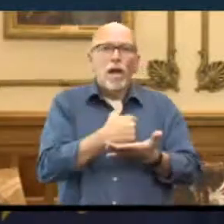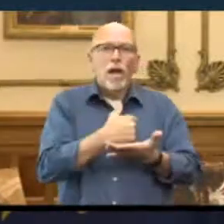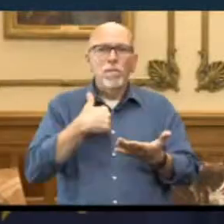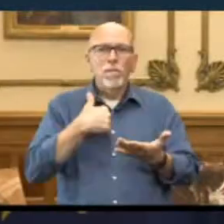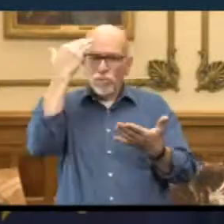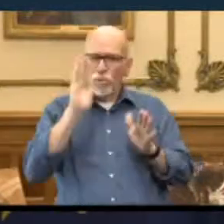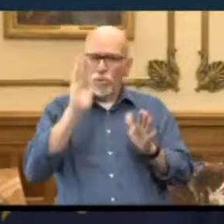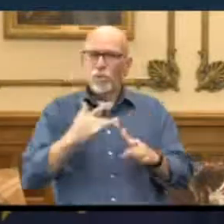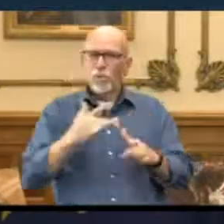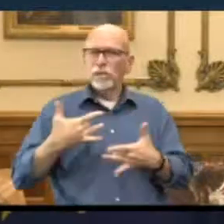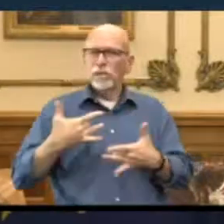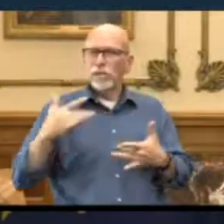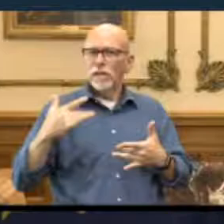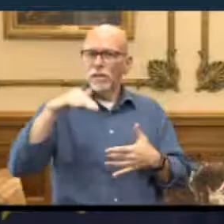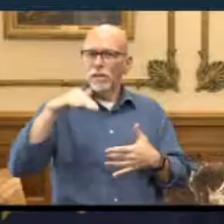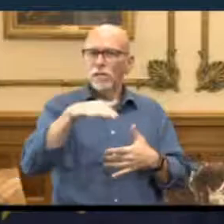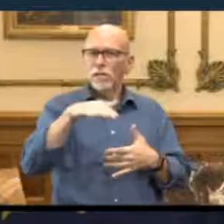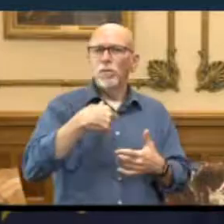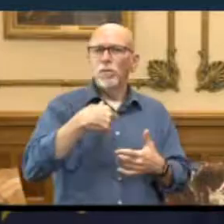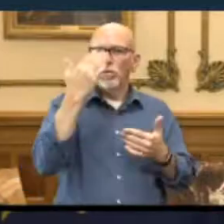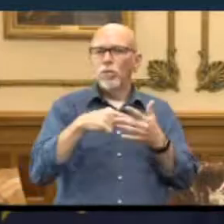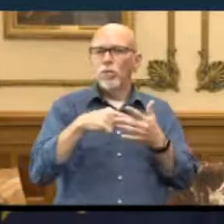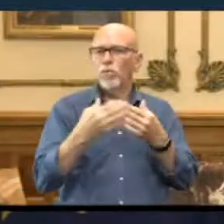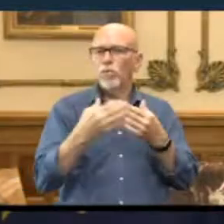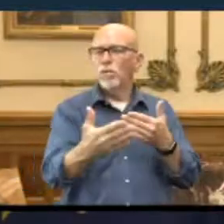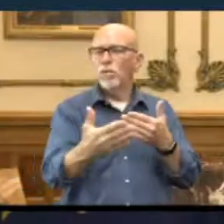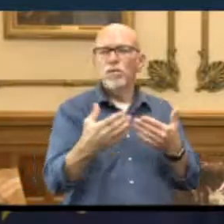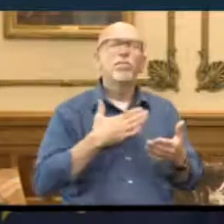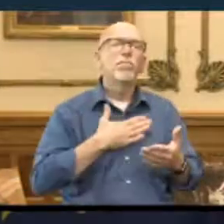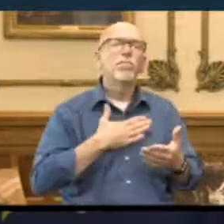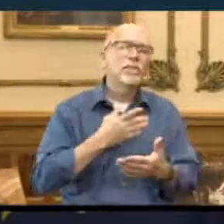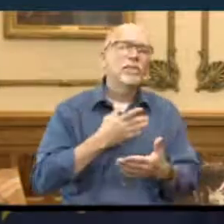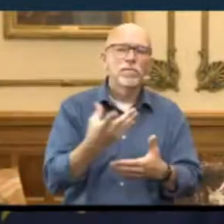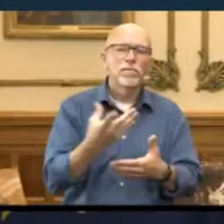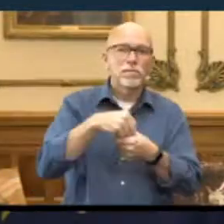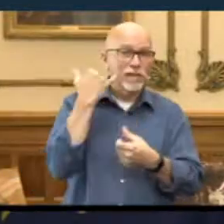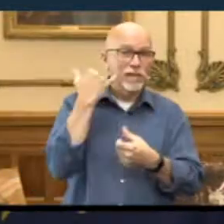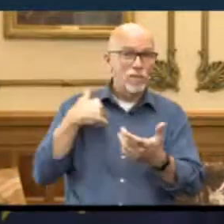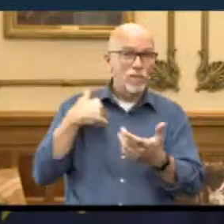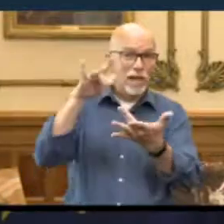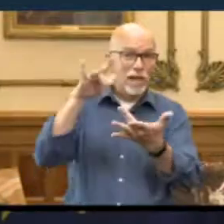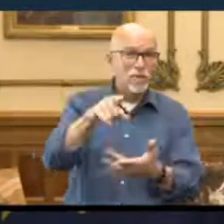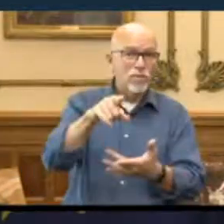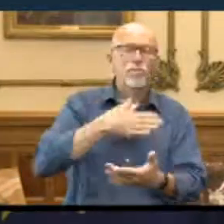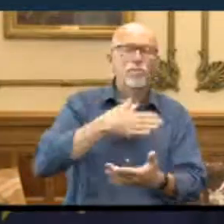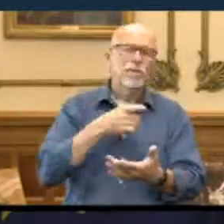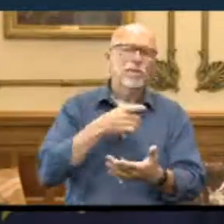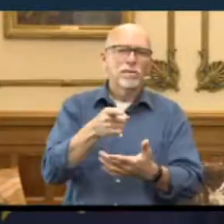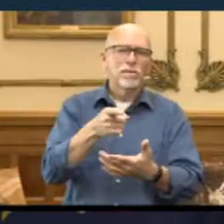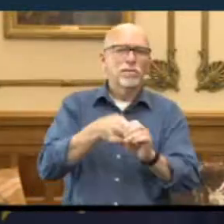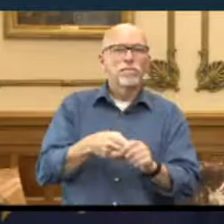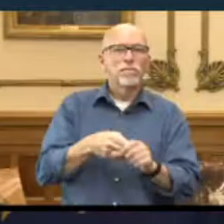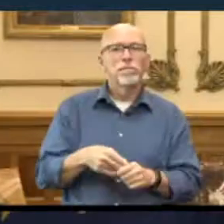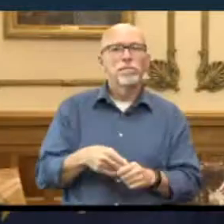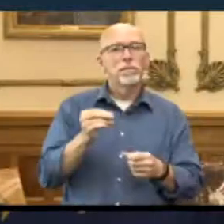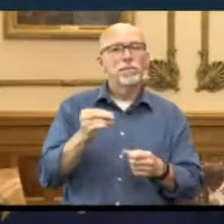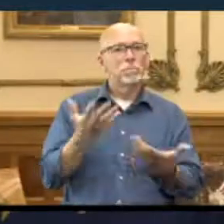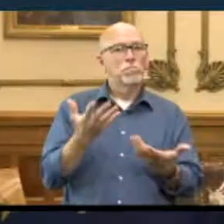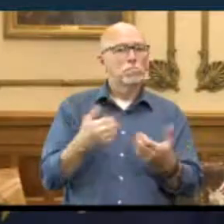projected to be occurring. And so please participate if you get that call. And while I'm at